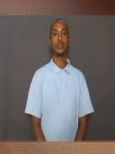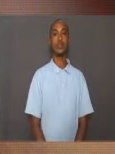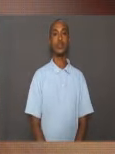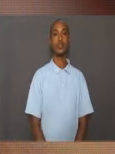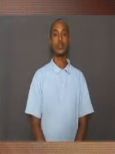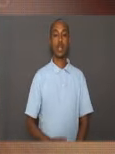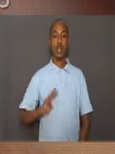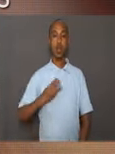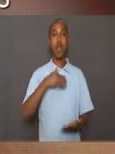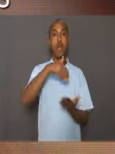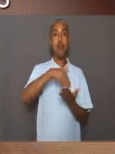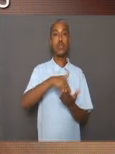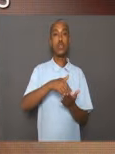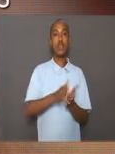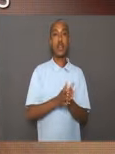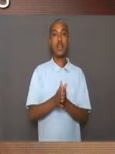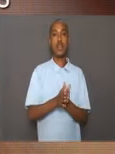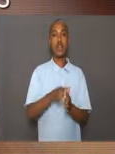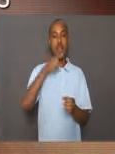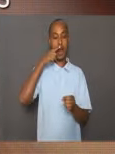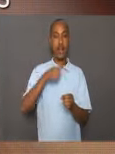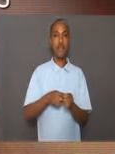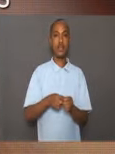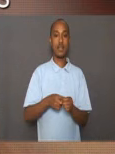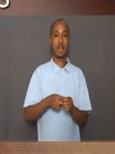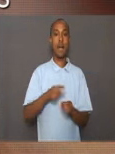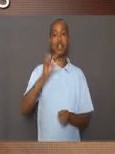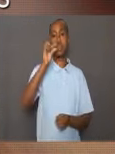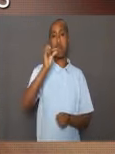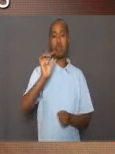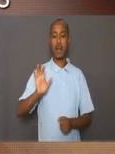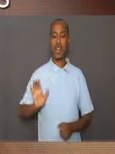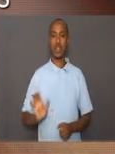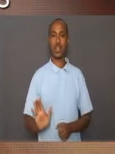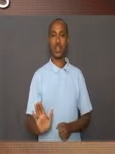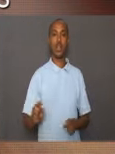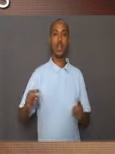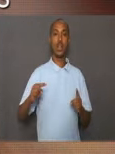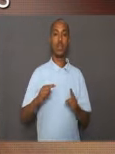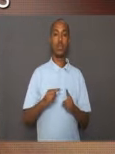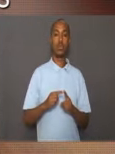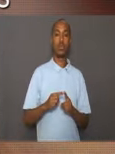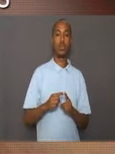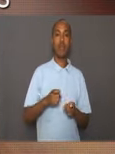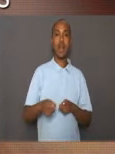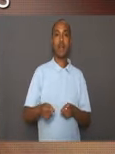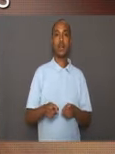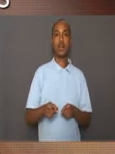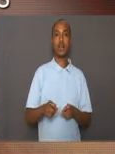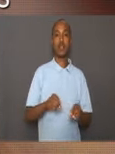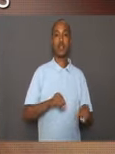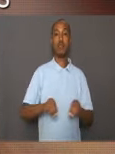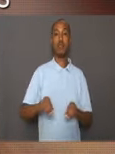We also need a gas at low pressure to monitor the movement of